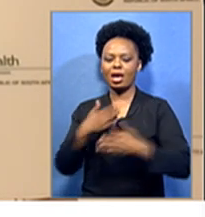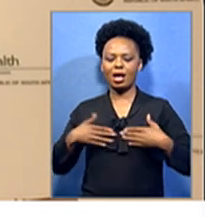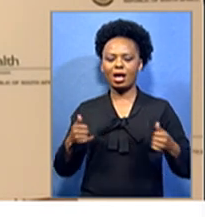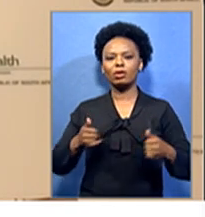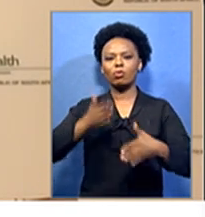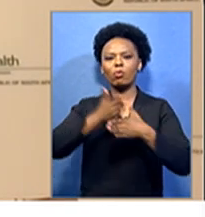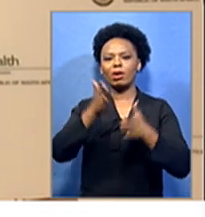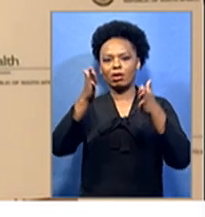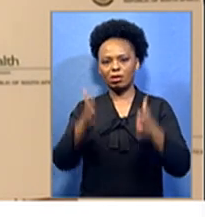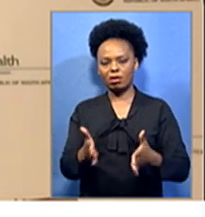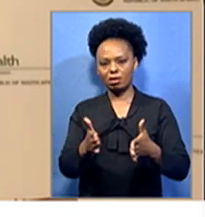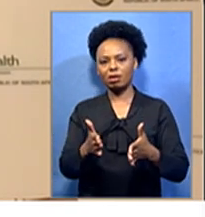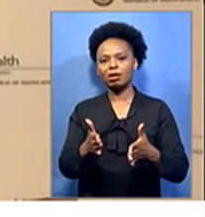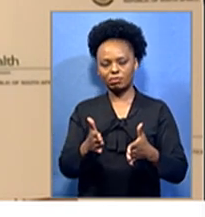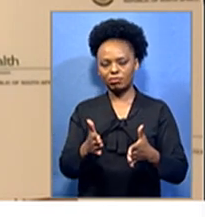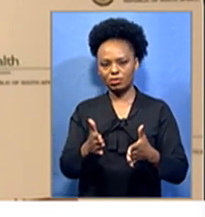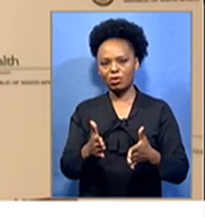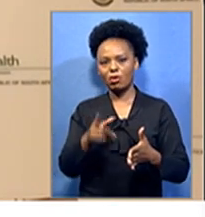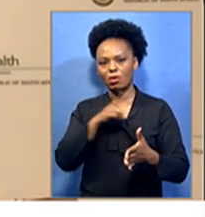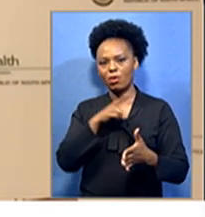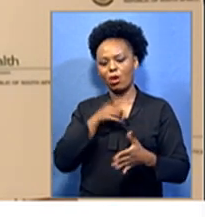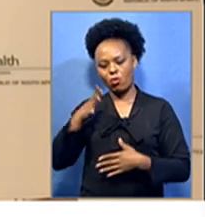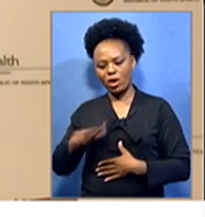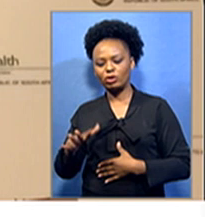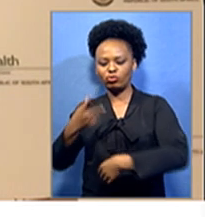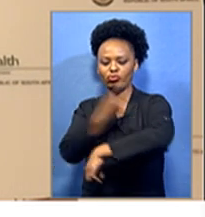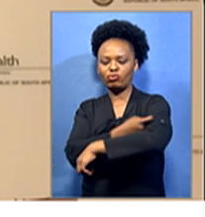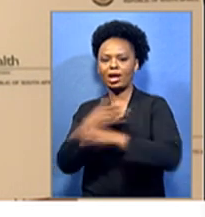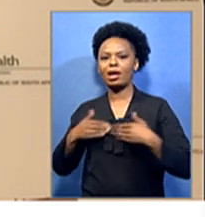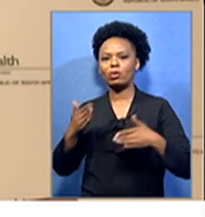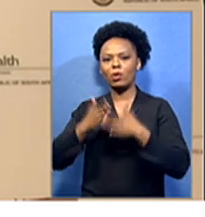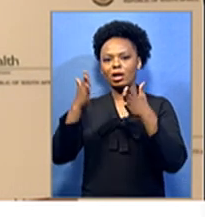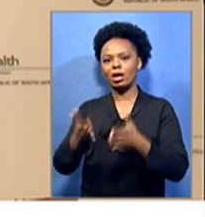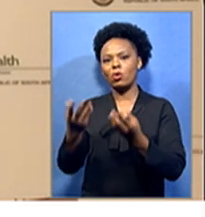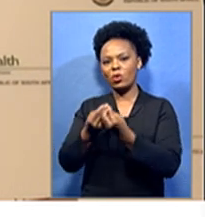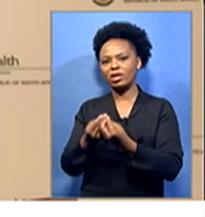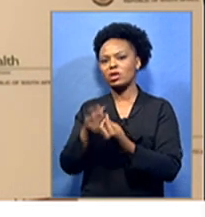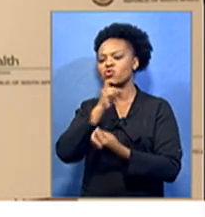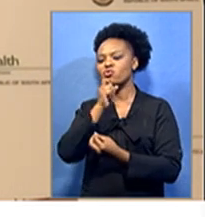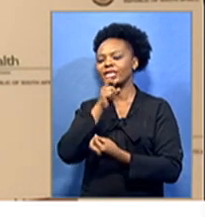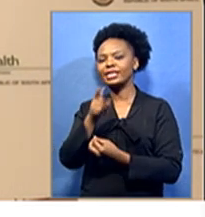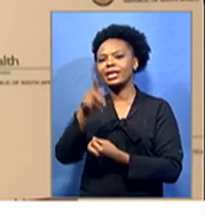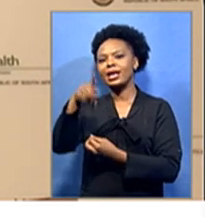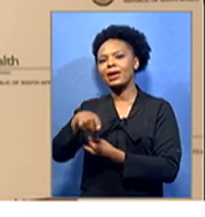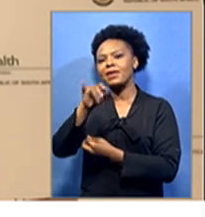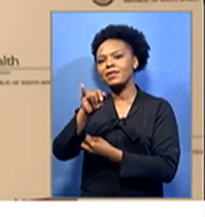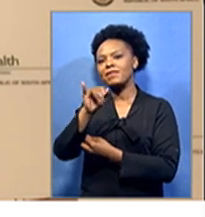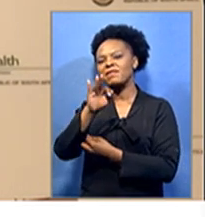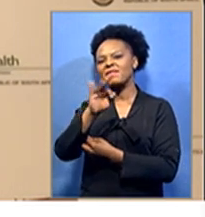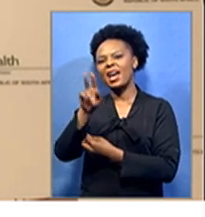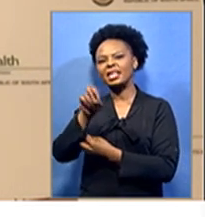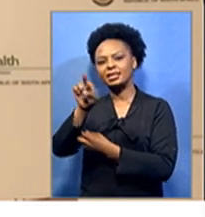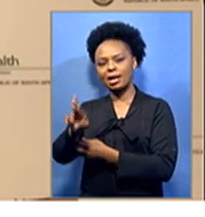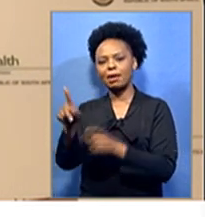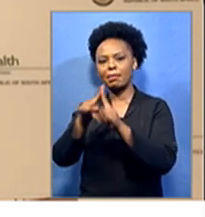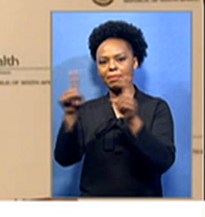to do with Pfizer, but we will see how it comes out. But everyone else, after that, is going to be going